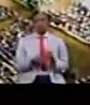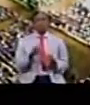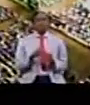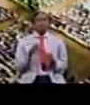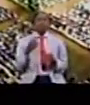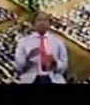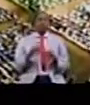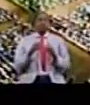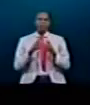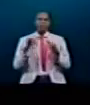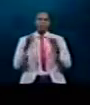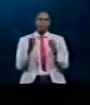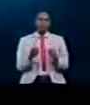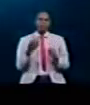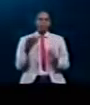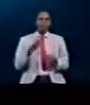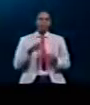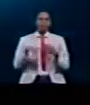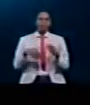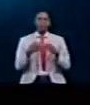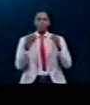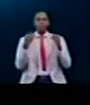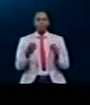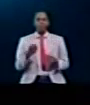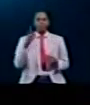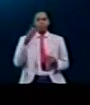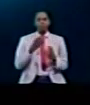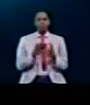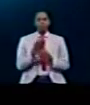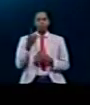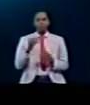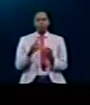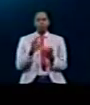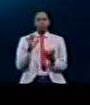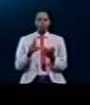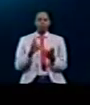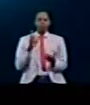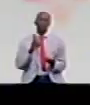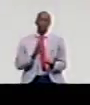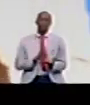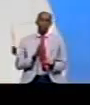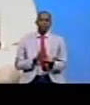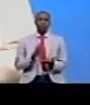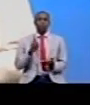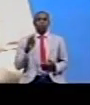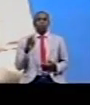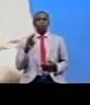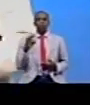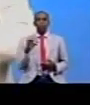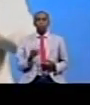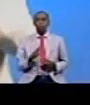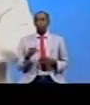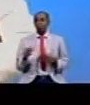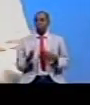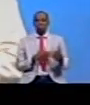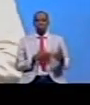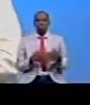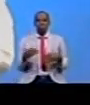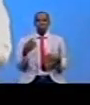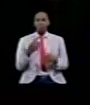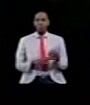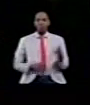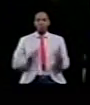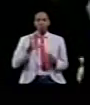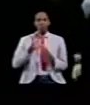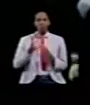that's what she submitted and all that. To cut a long story short, that girl stood her ground. But here's where I'm going